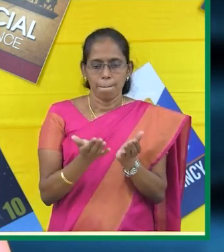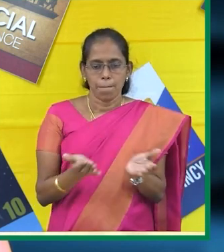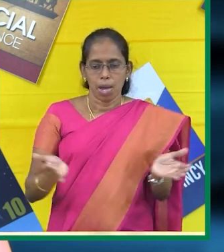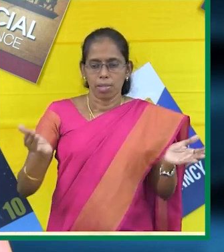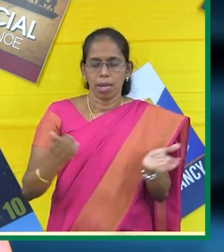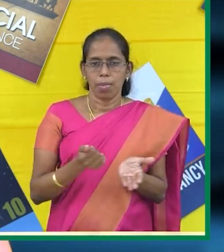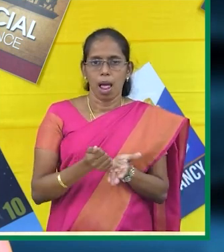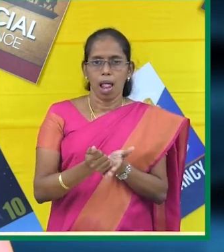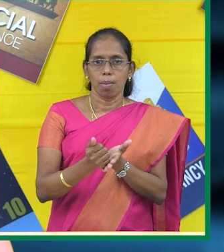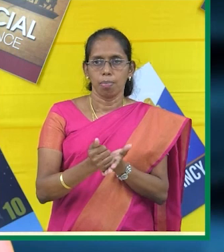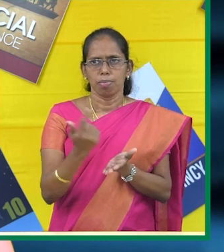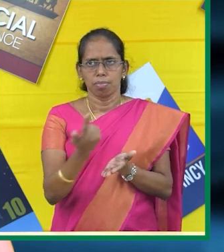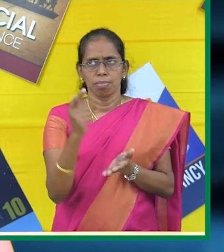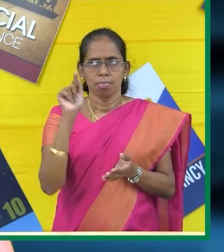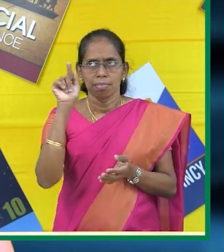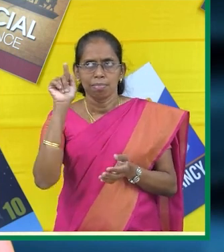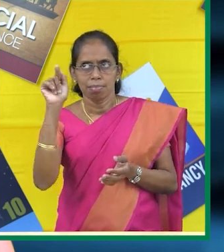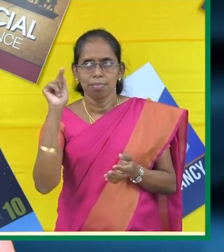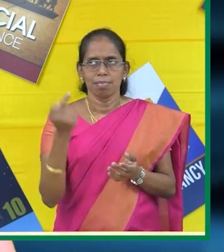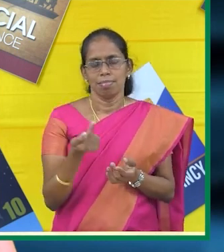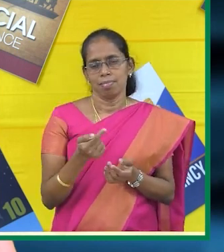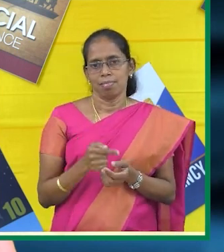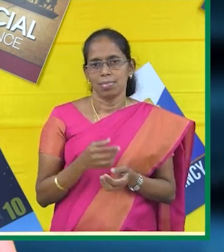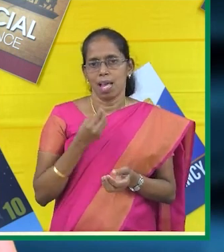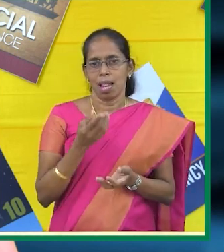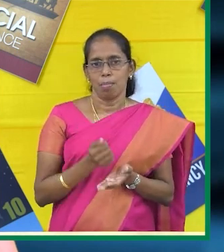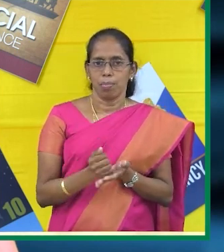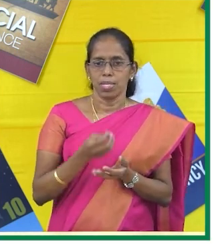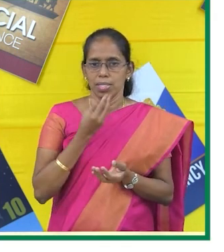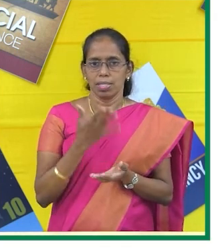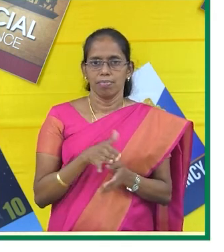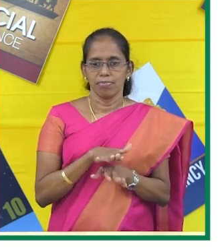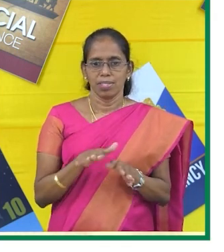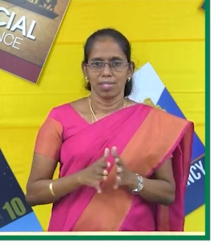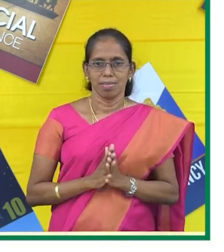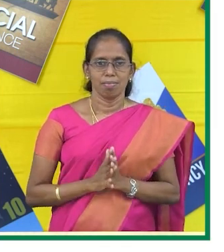helps him to take bath. That is the end of this story. Thank you.